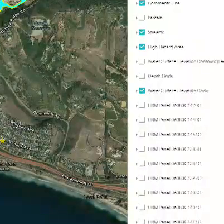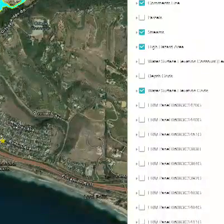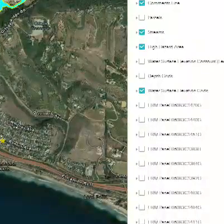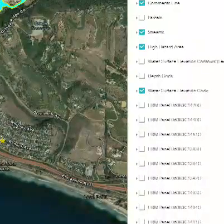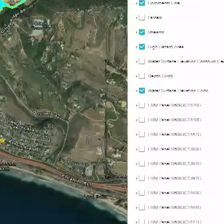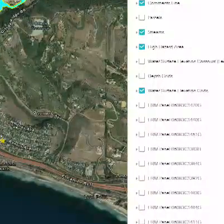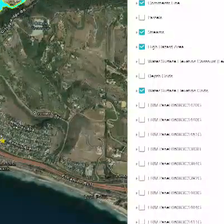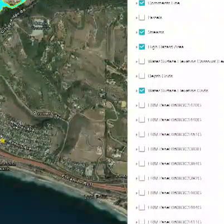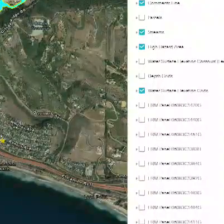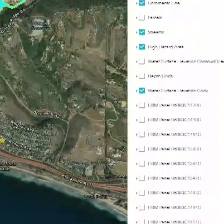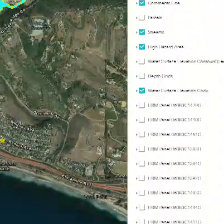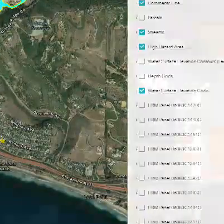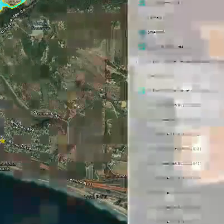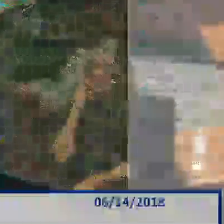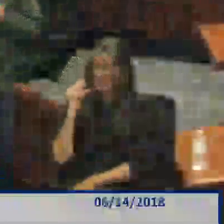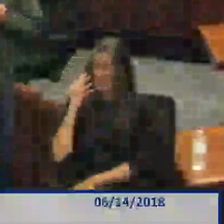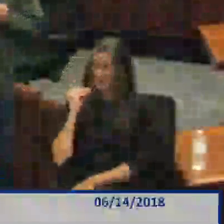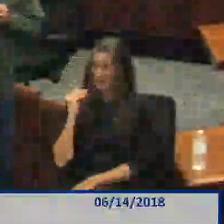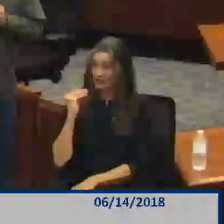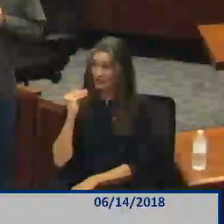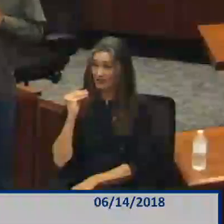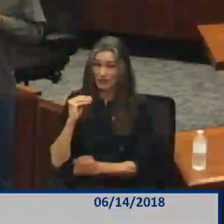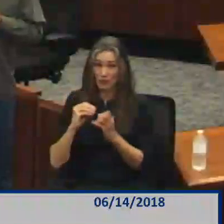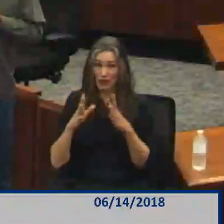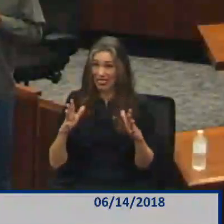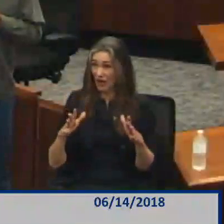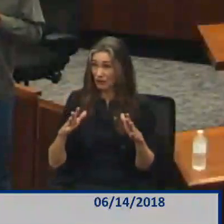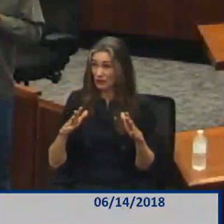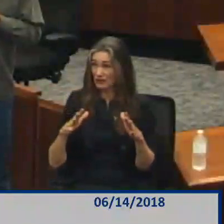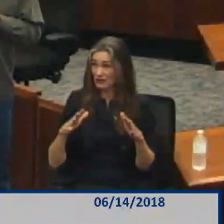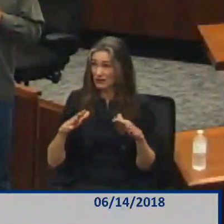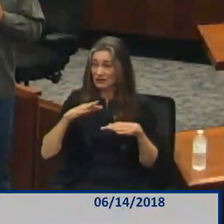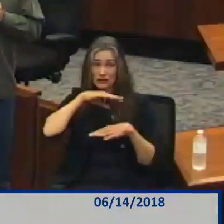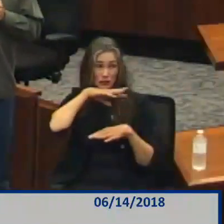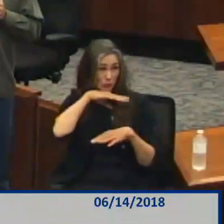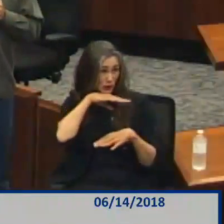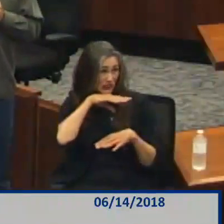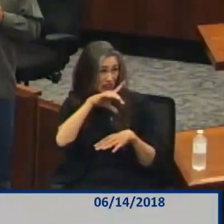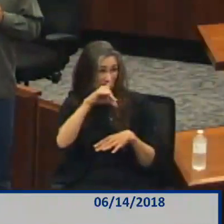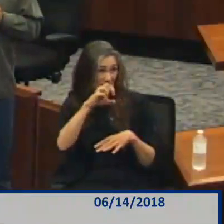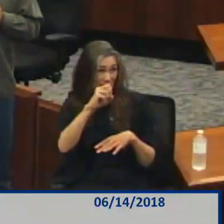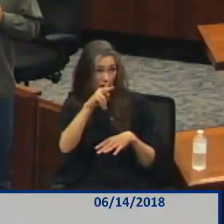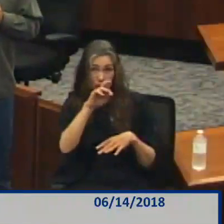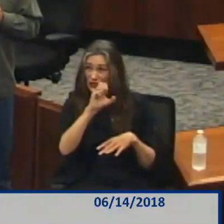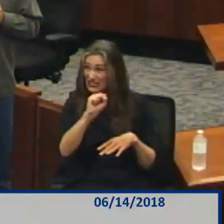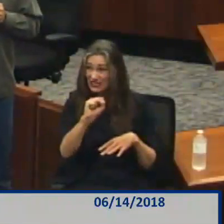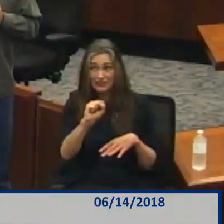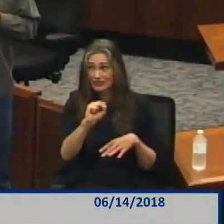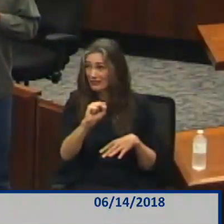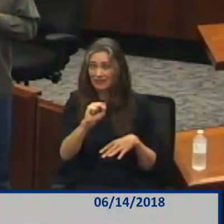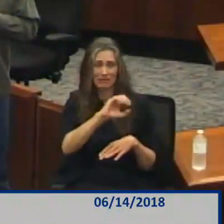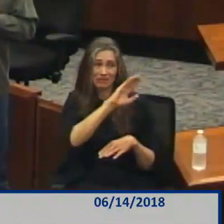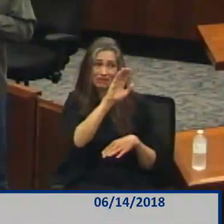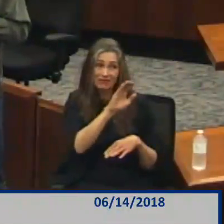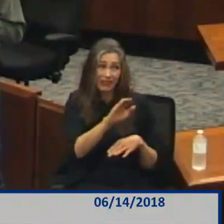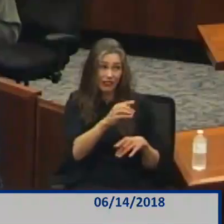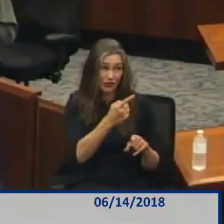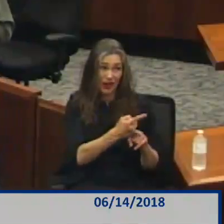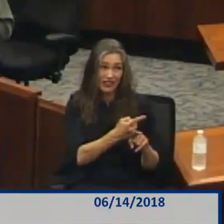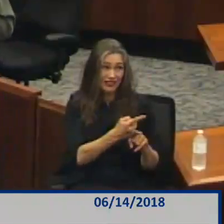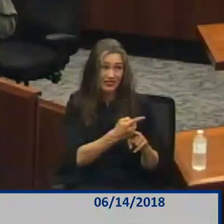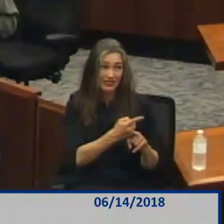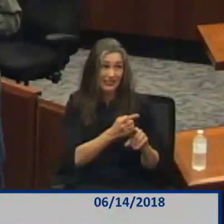rule, generally only contemplate like a clear water flow, okay? Water that doesn't really carry debris